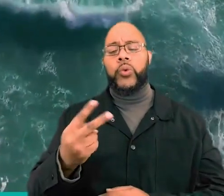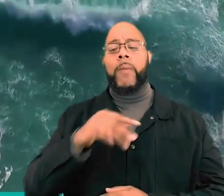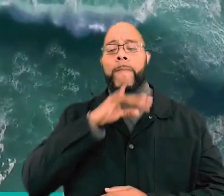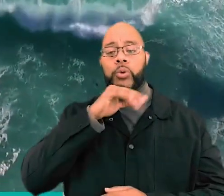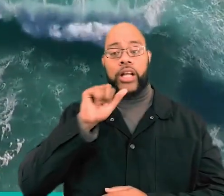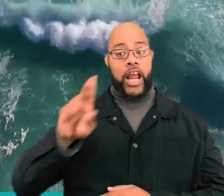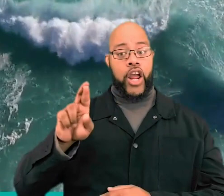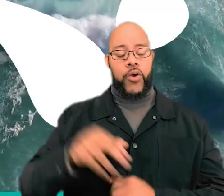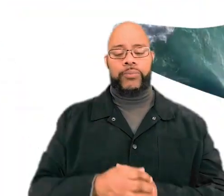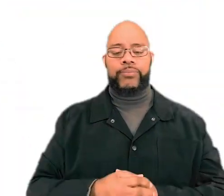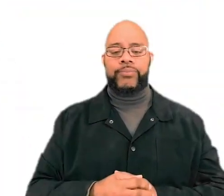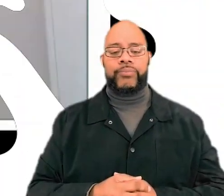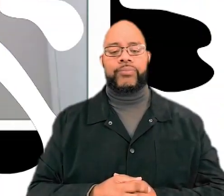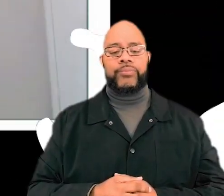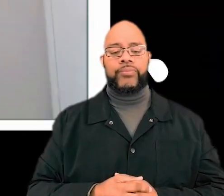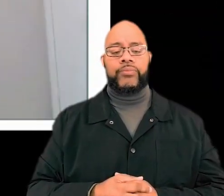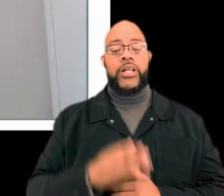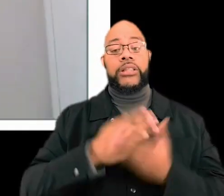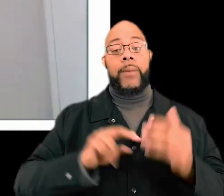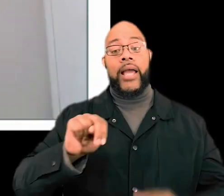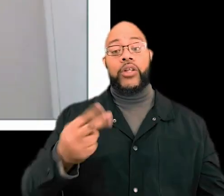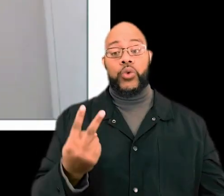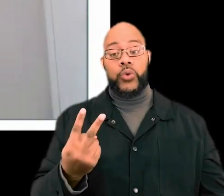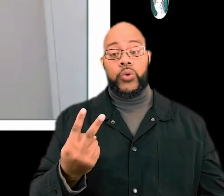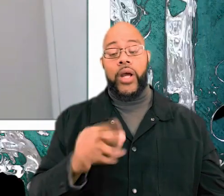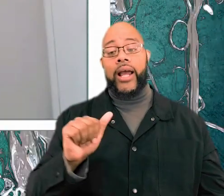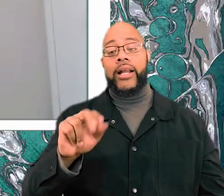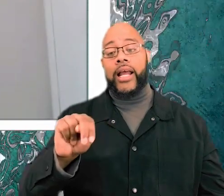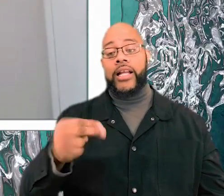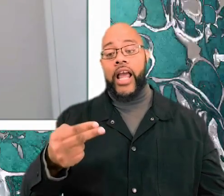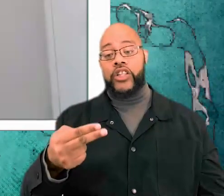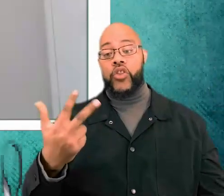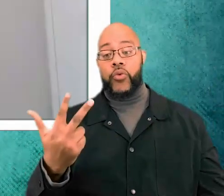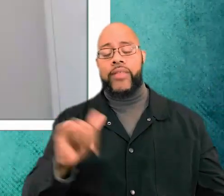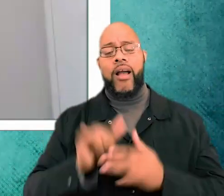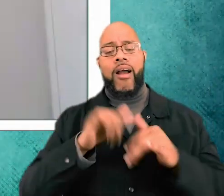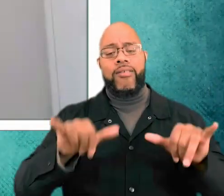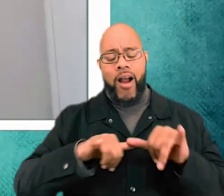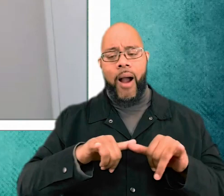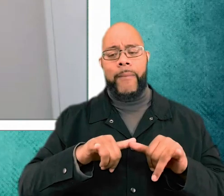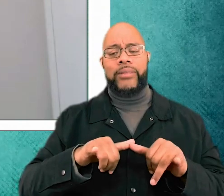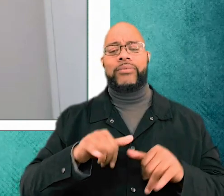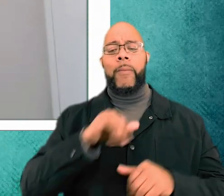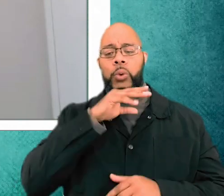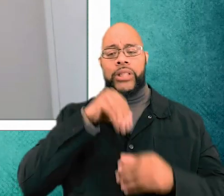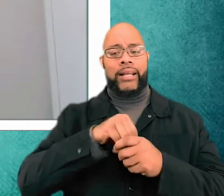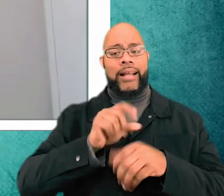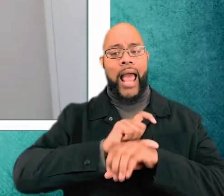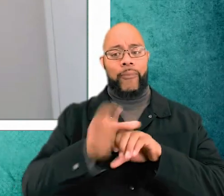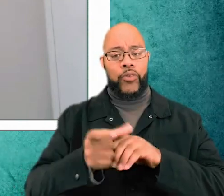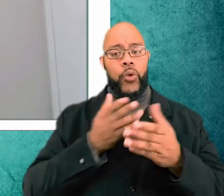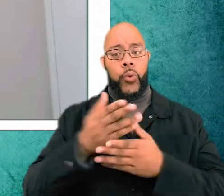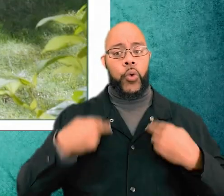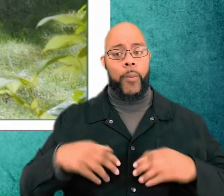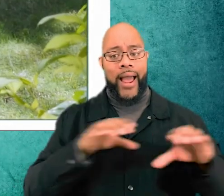air pollutants. Some nitrogen oxides and ammonia are among the most common nitrogen compounds released to the atmosphere by